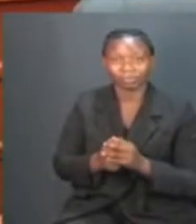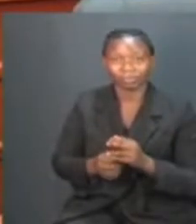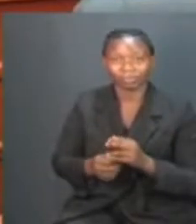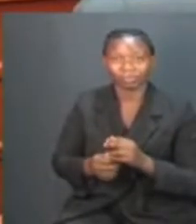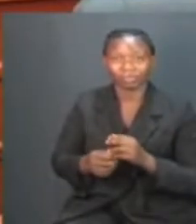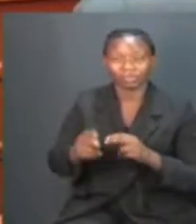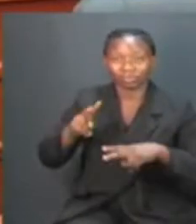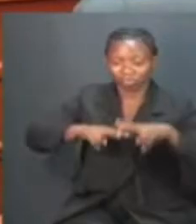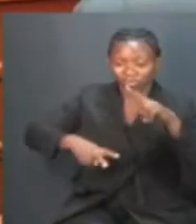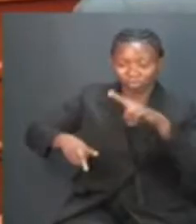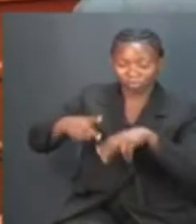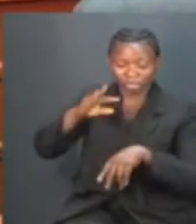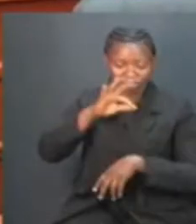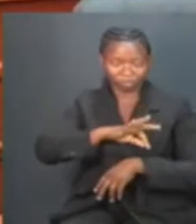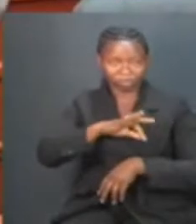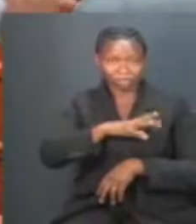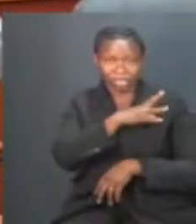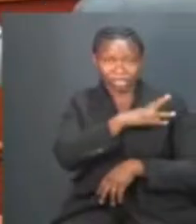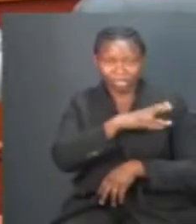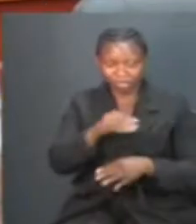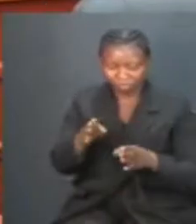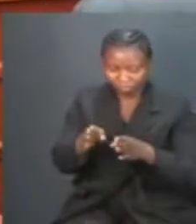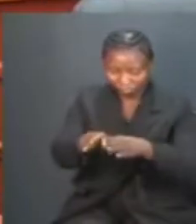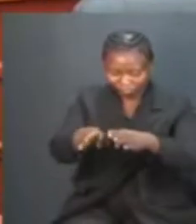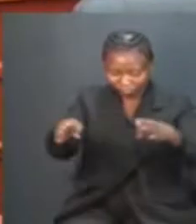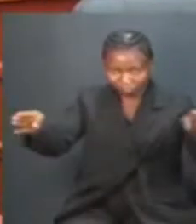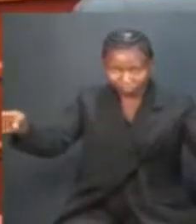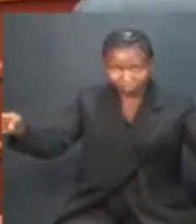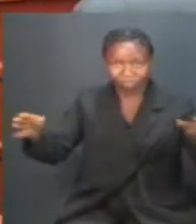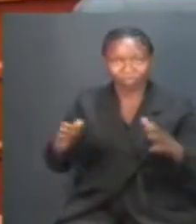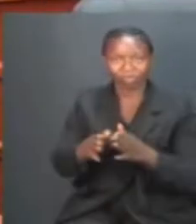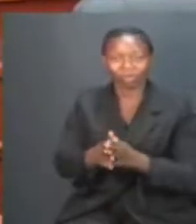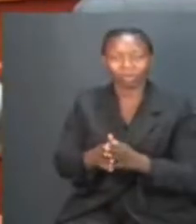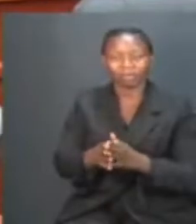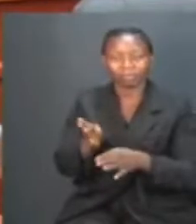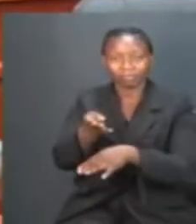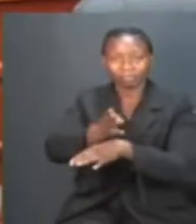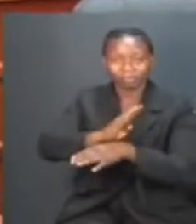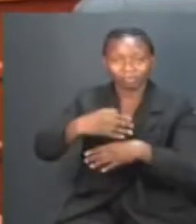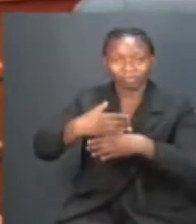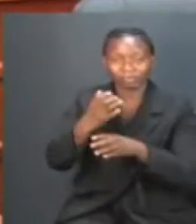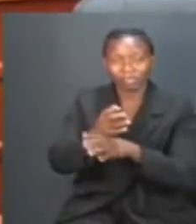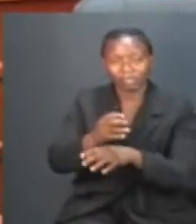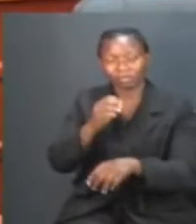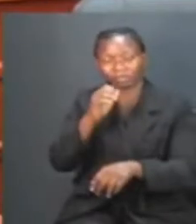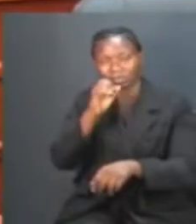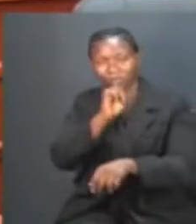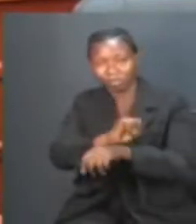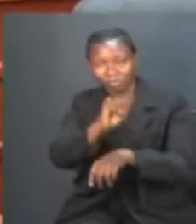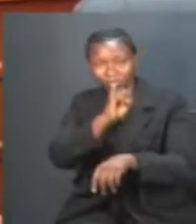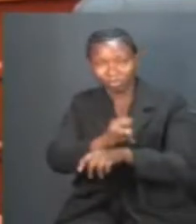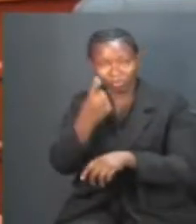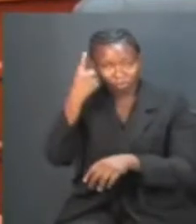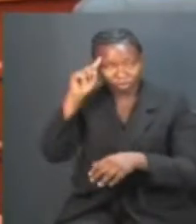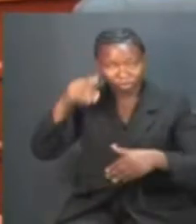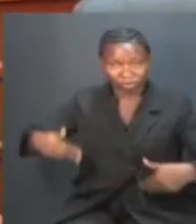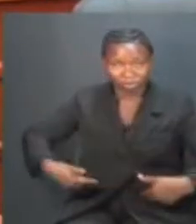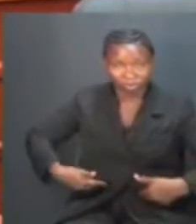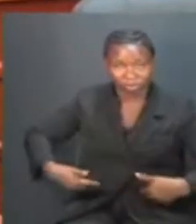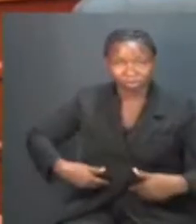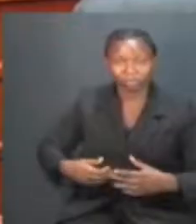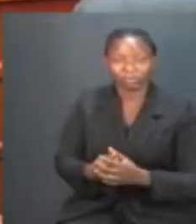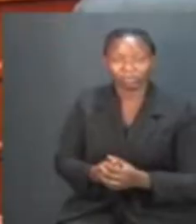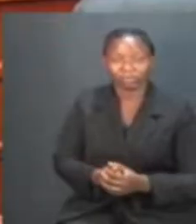their profits and then to expand their businesses and then to create jobs for the youth in